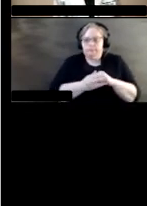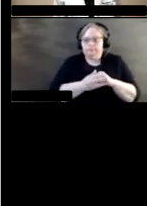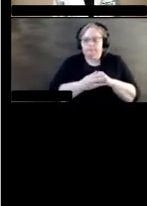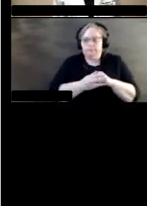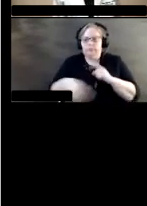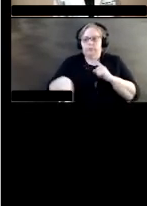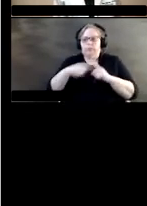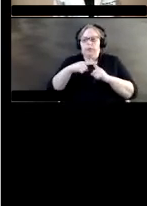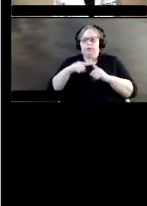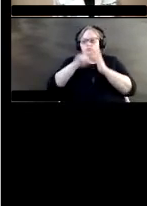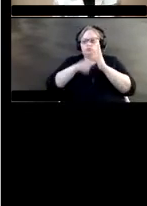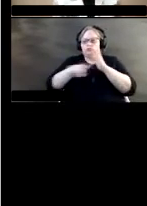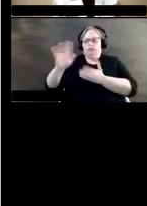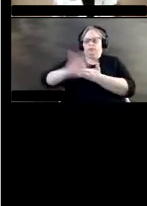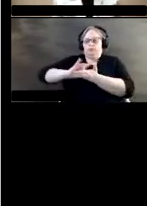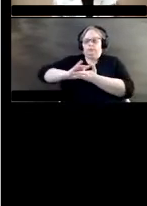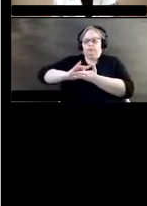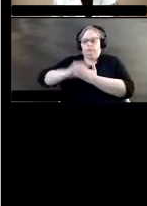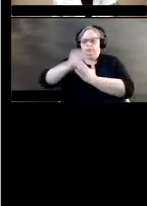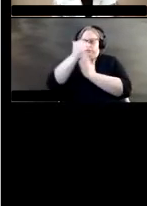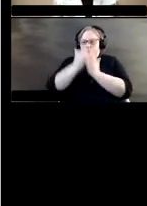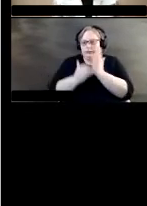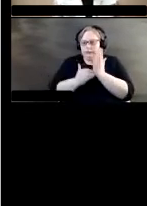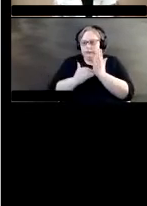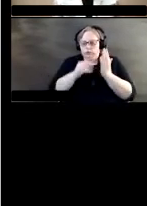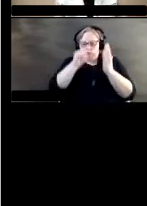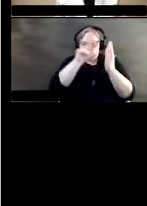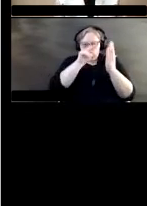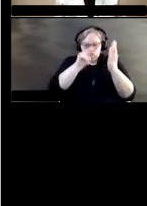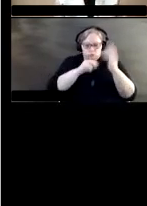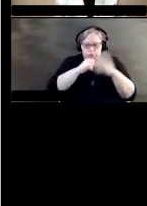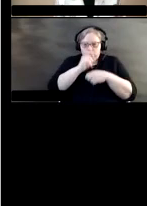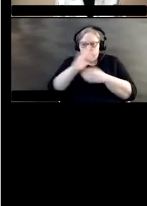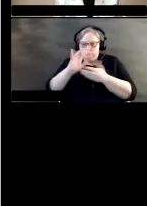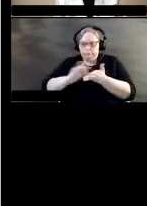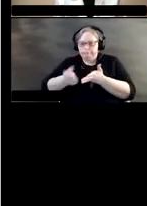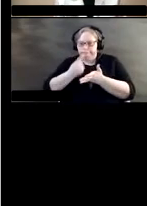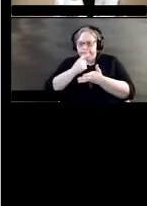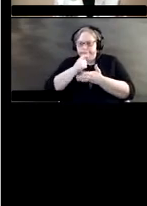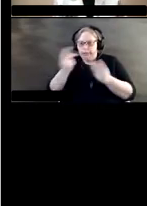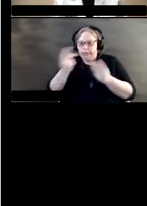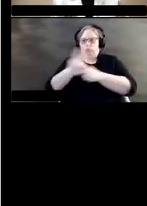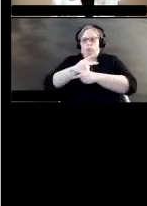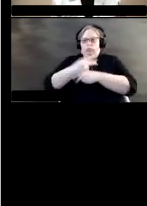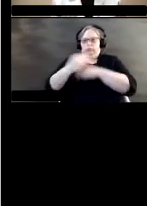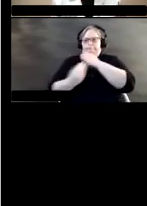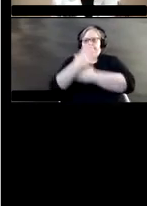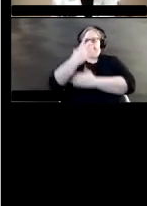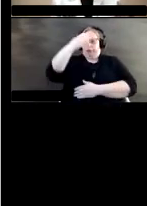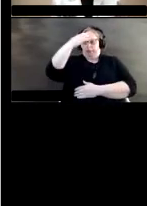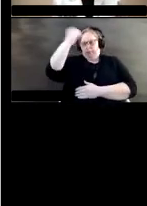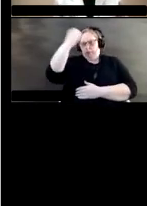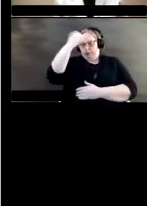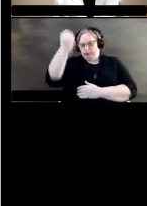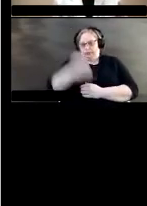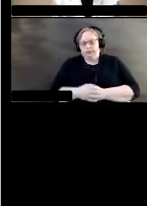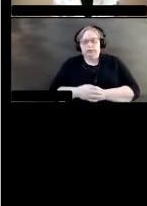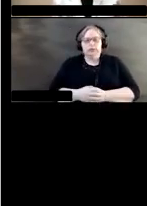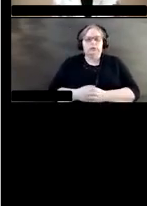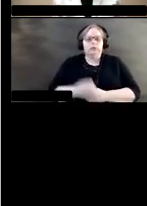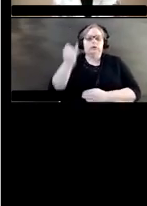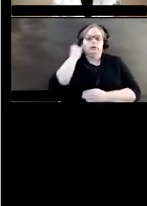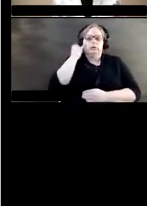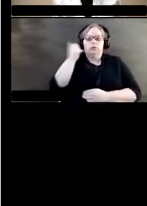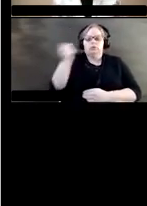or all your medication lists to make sure that there's not a medication that you're on that could be worsening your memory. So if you feel